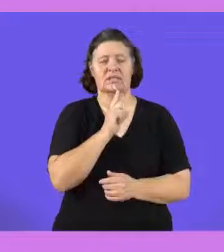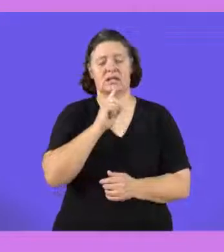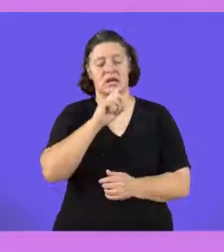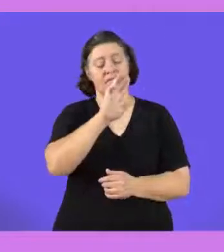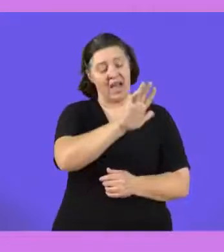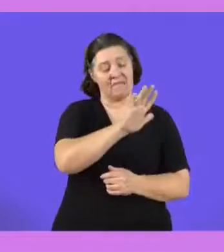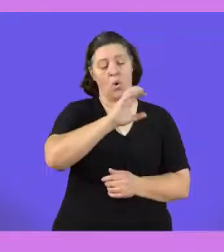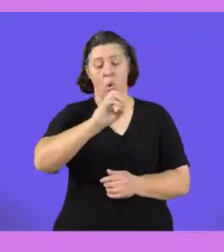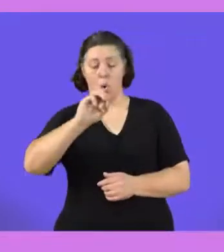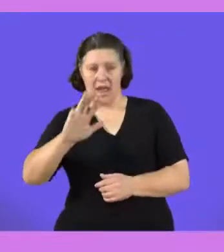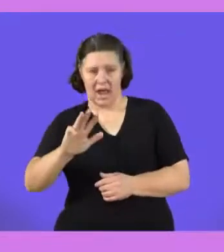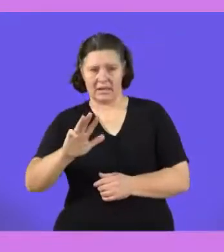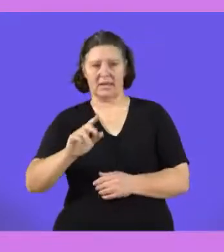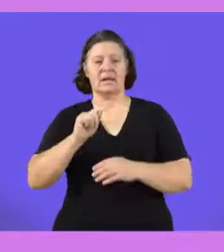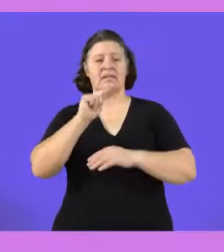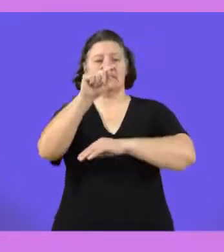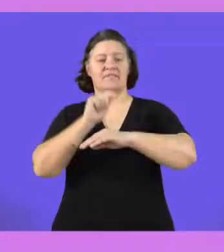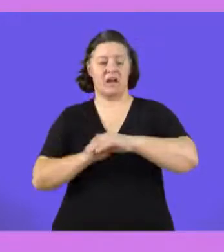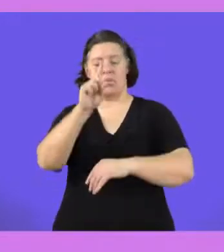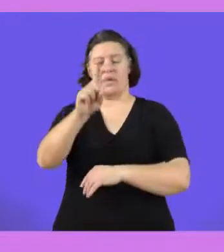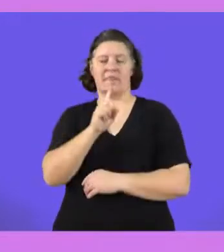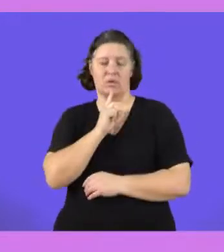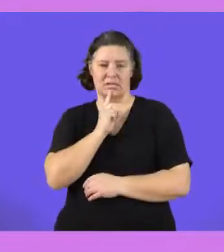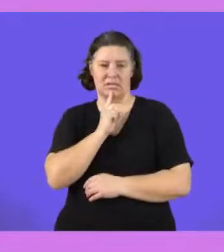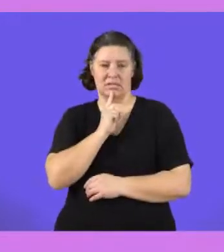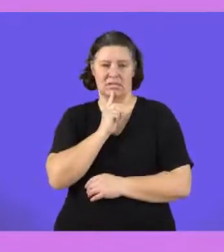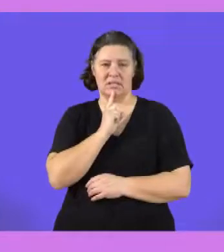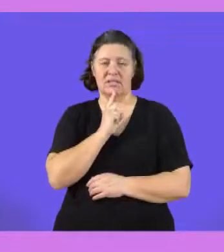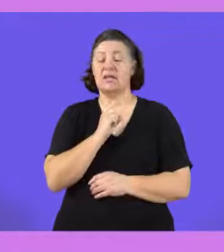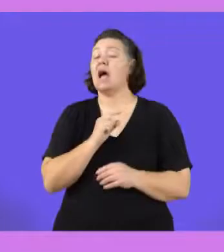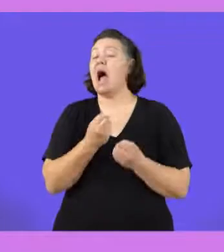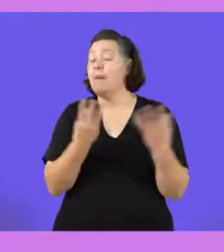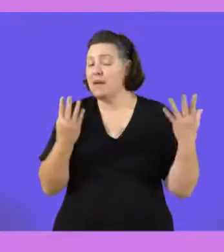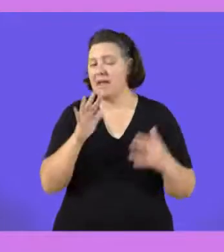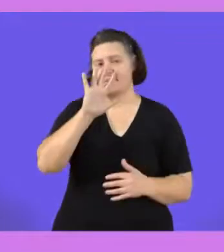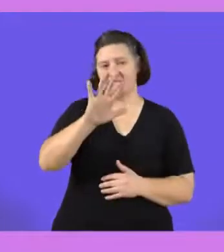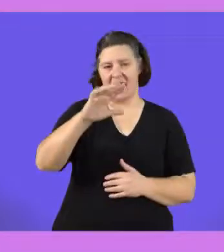by 1,000. So that will give us 5